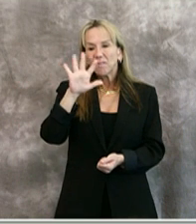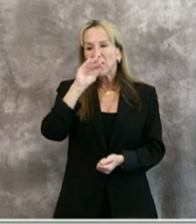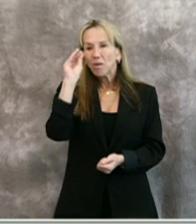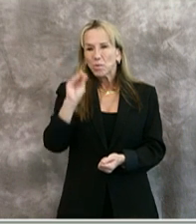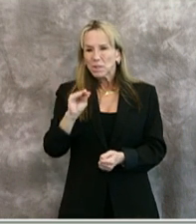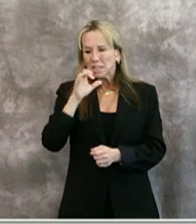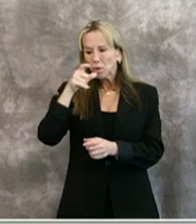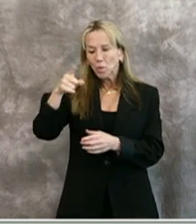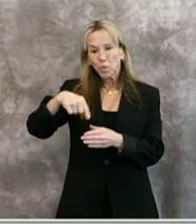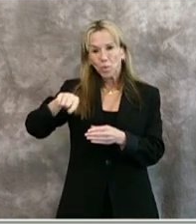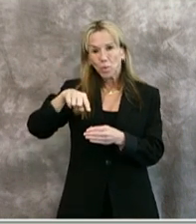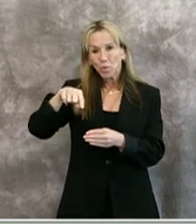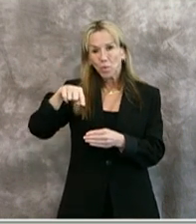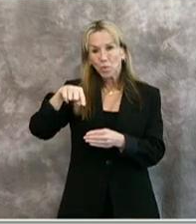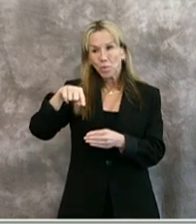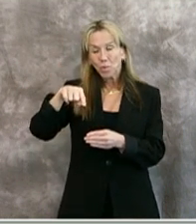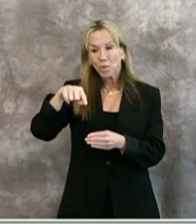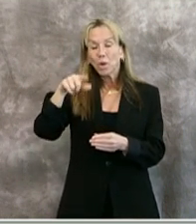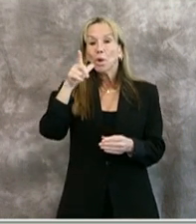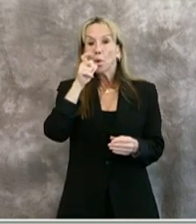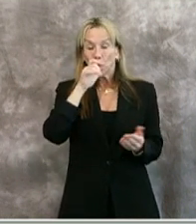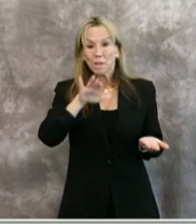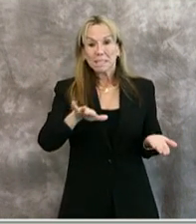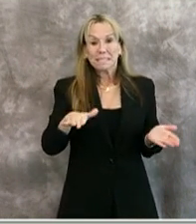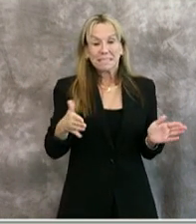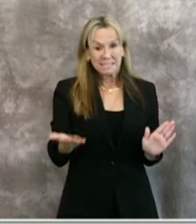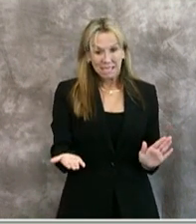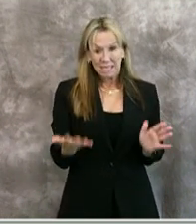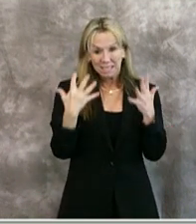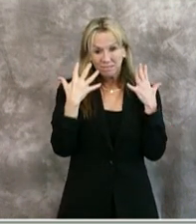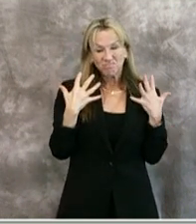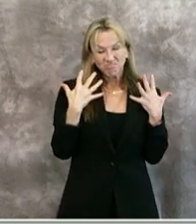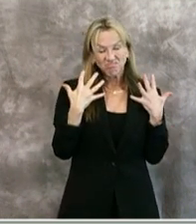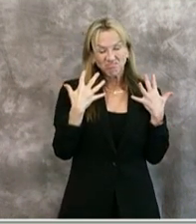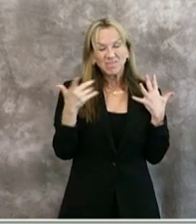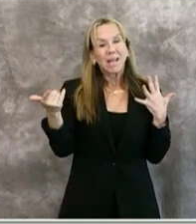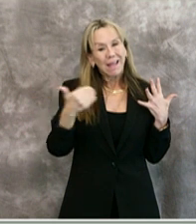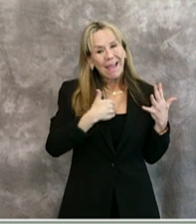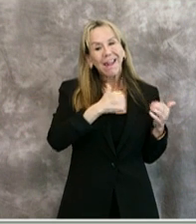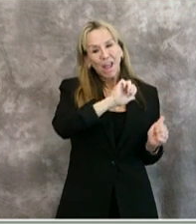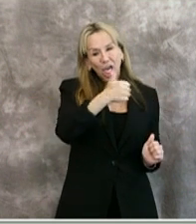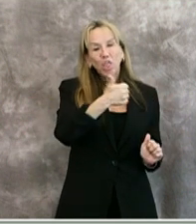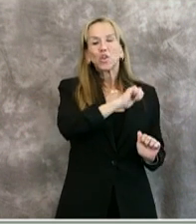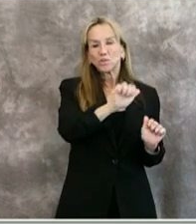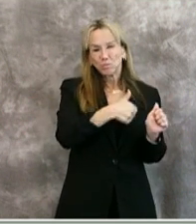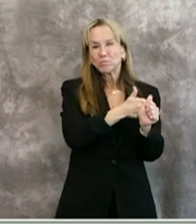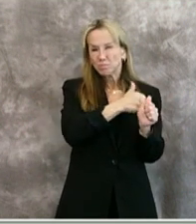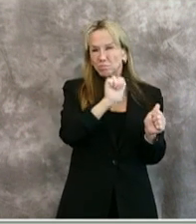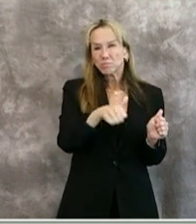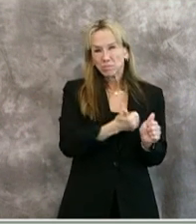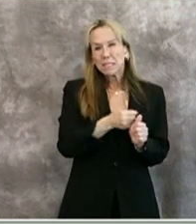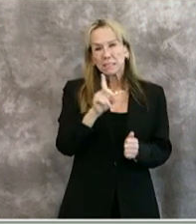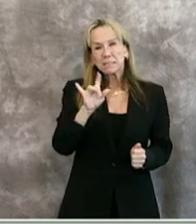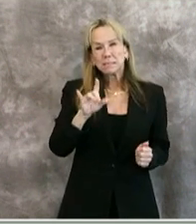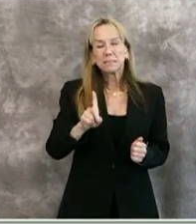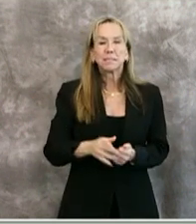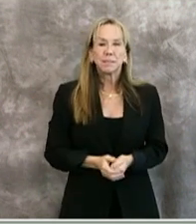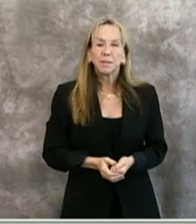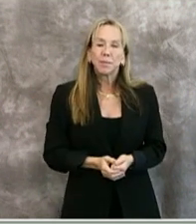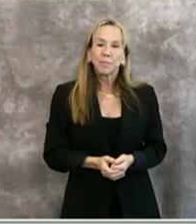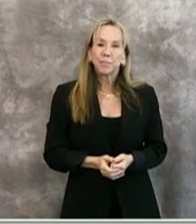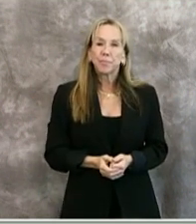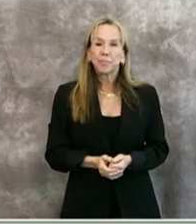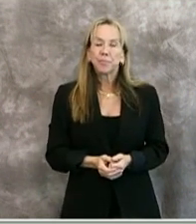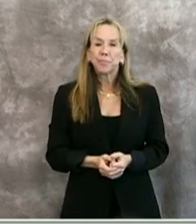those individuals that have unfortunately died had underlying medical conditions. As